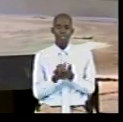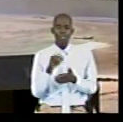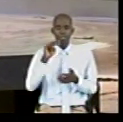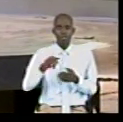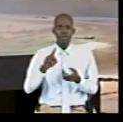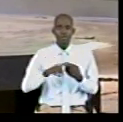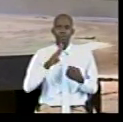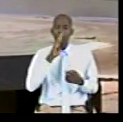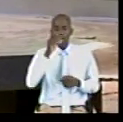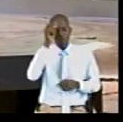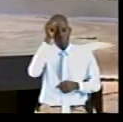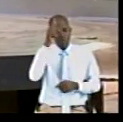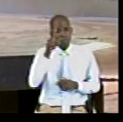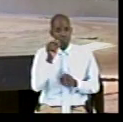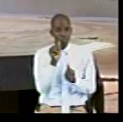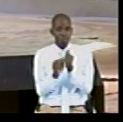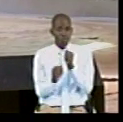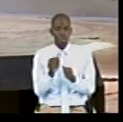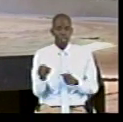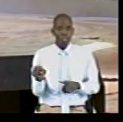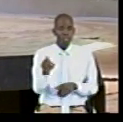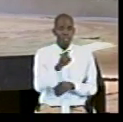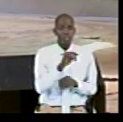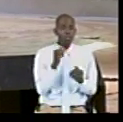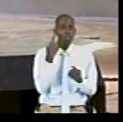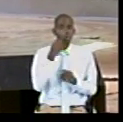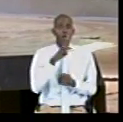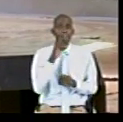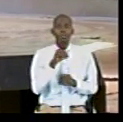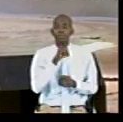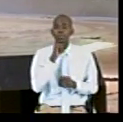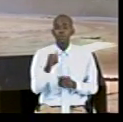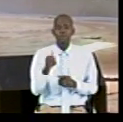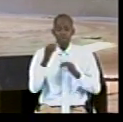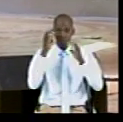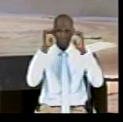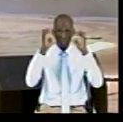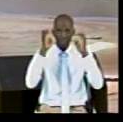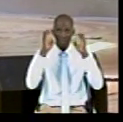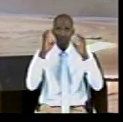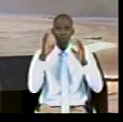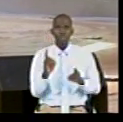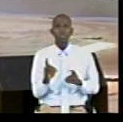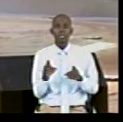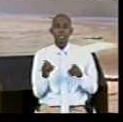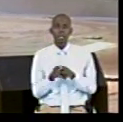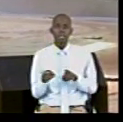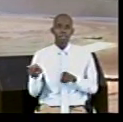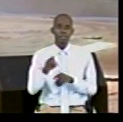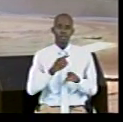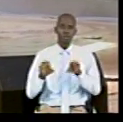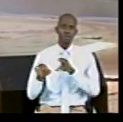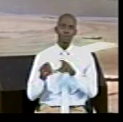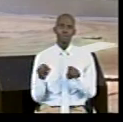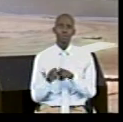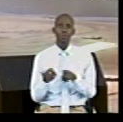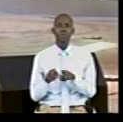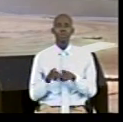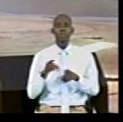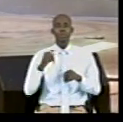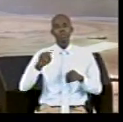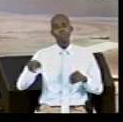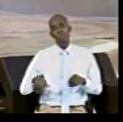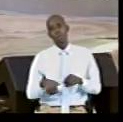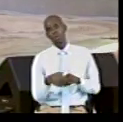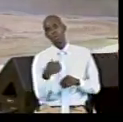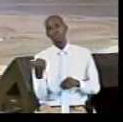they that are unlearned and unstable rest, as they do also the other